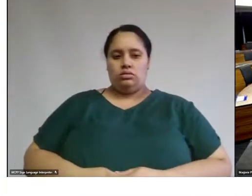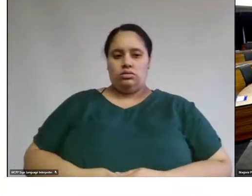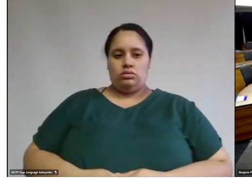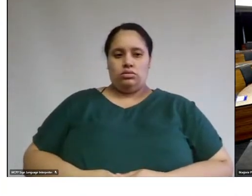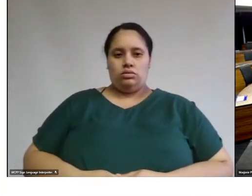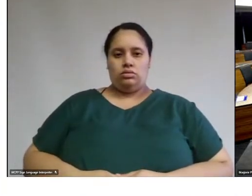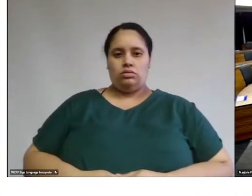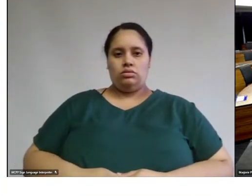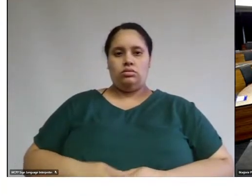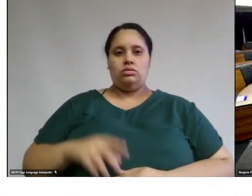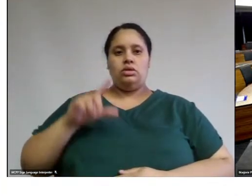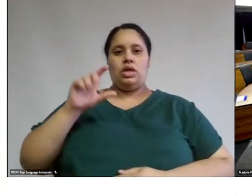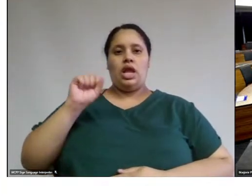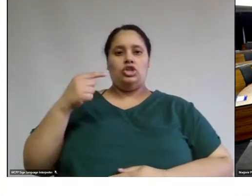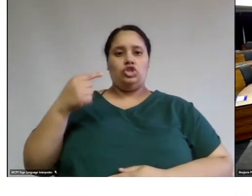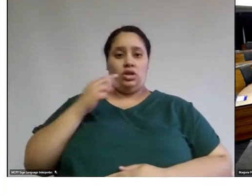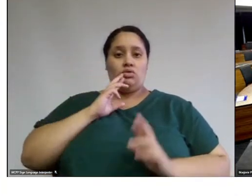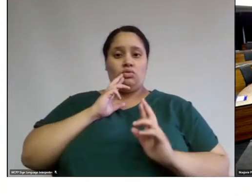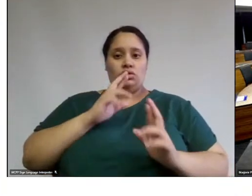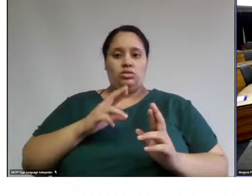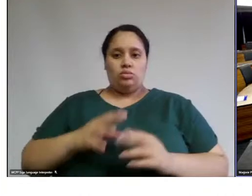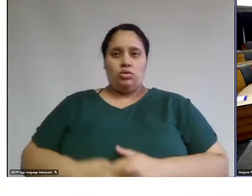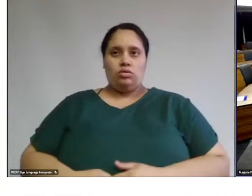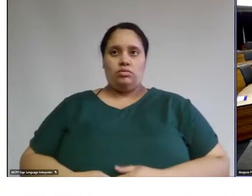AG, do you want to respond?